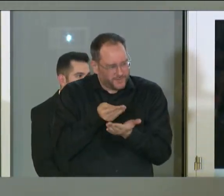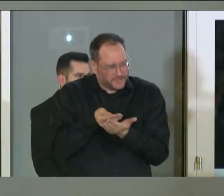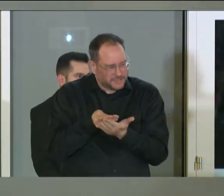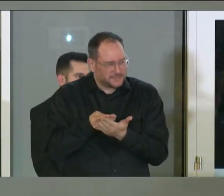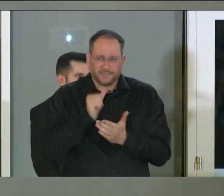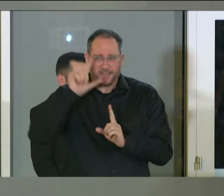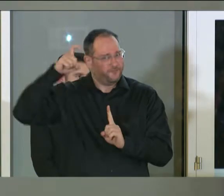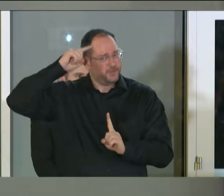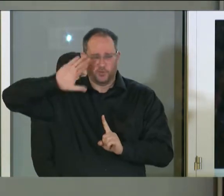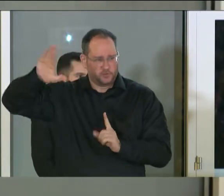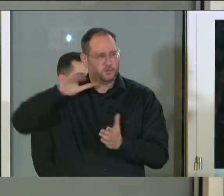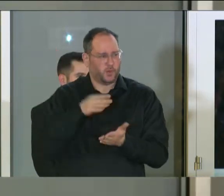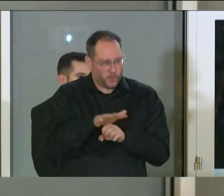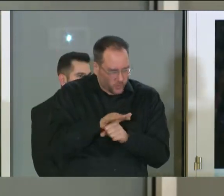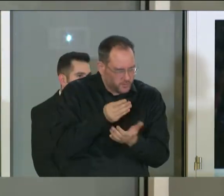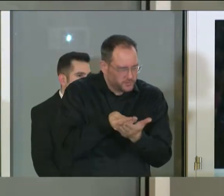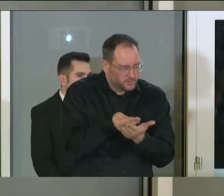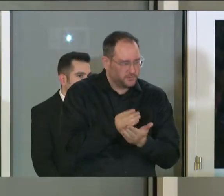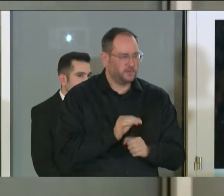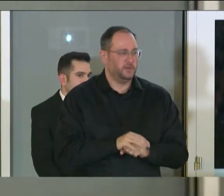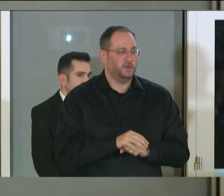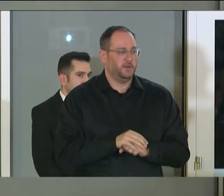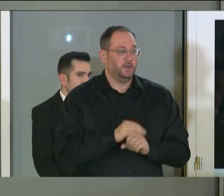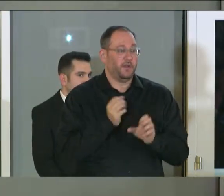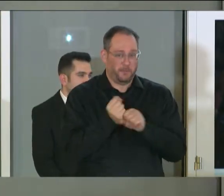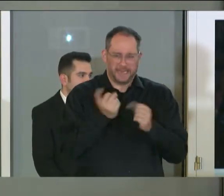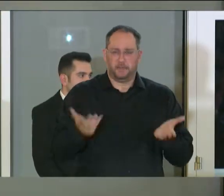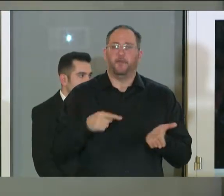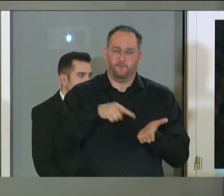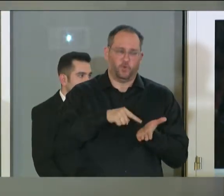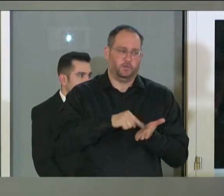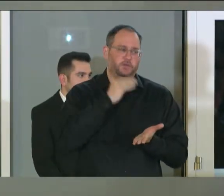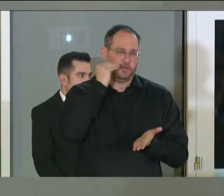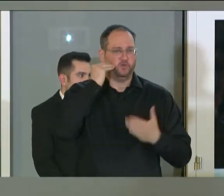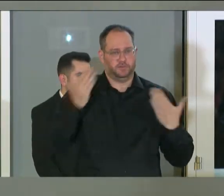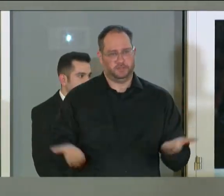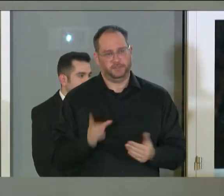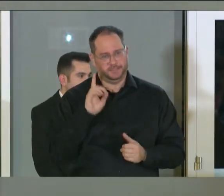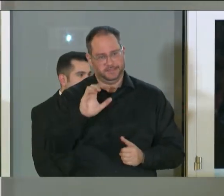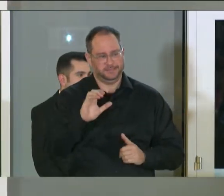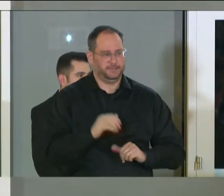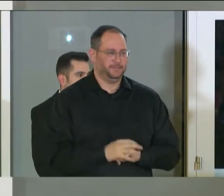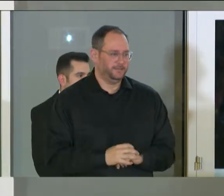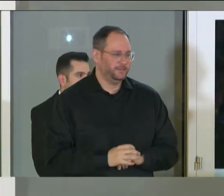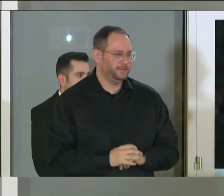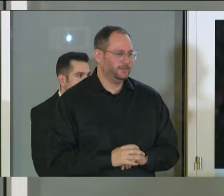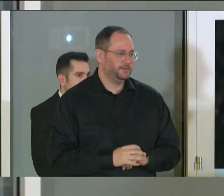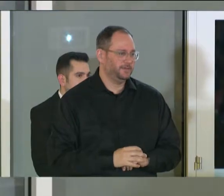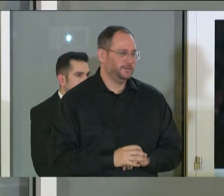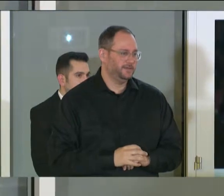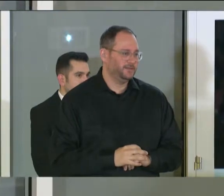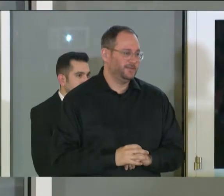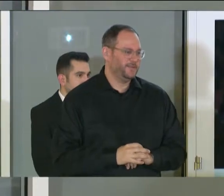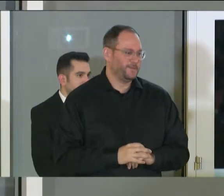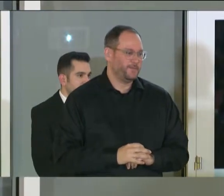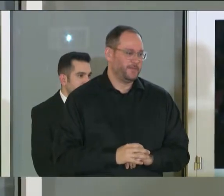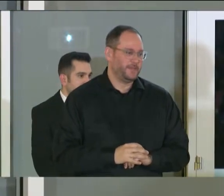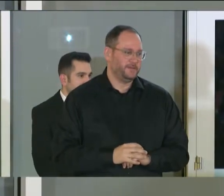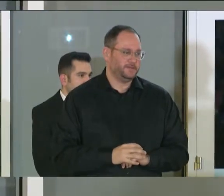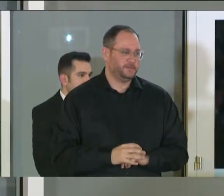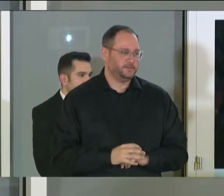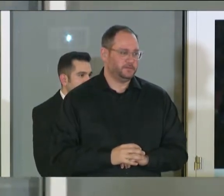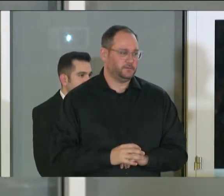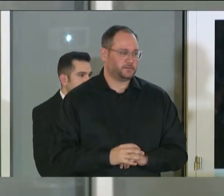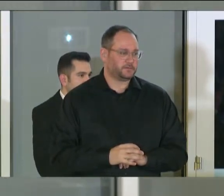make important affordable housing investments in the District of Columbia. We also have invested in preservation of